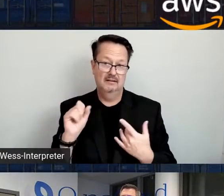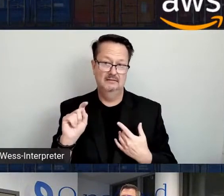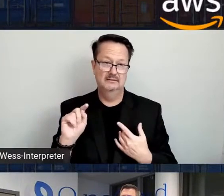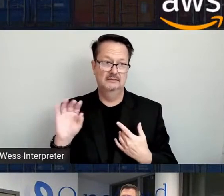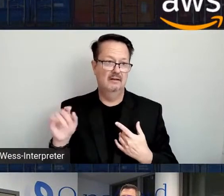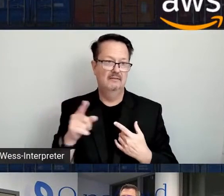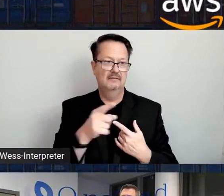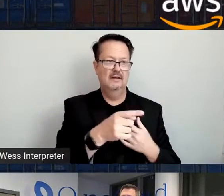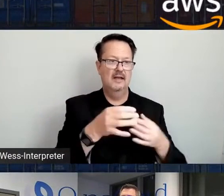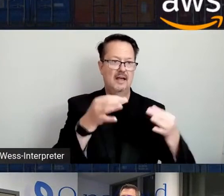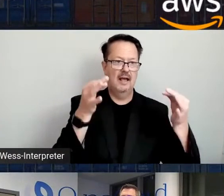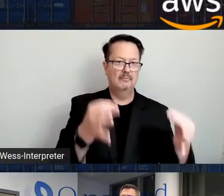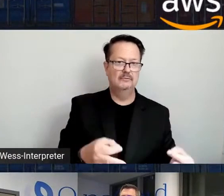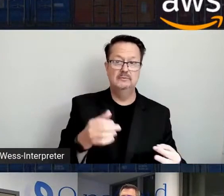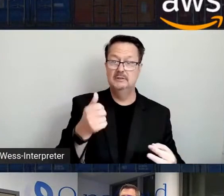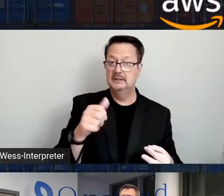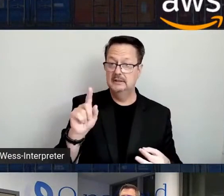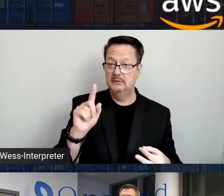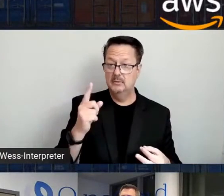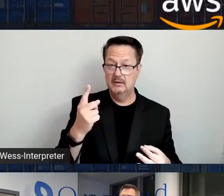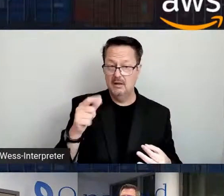Absolutely. Anyone else?